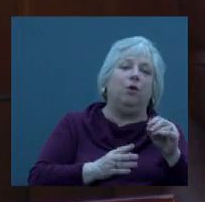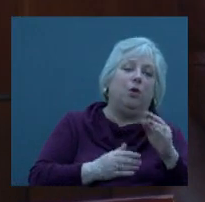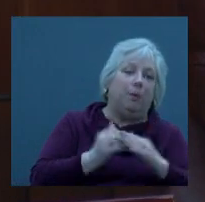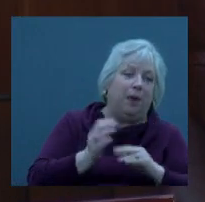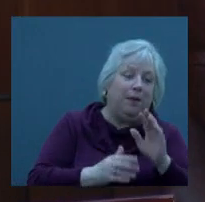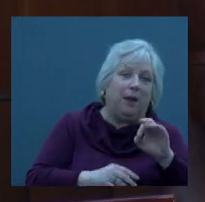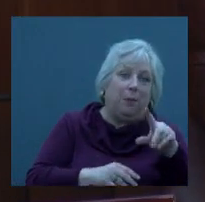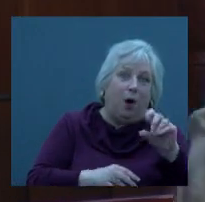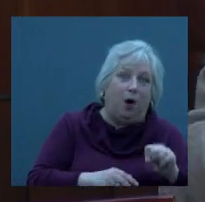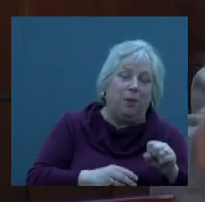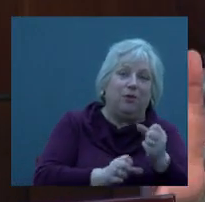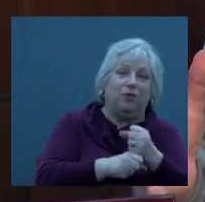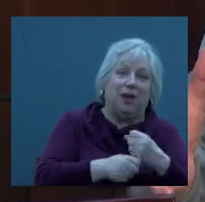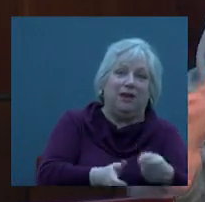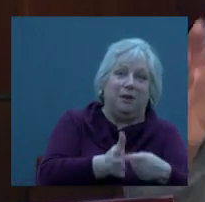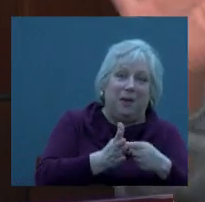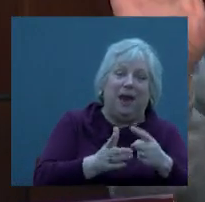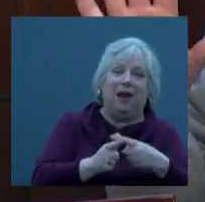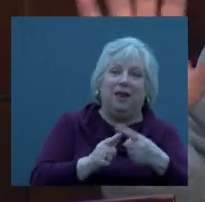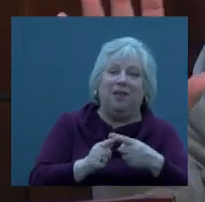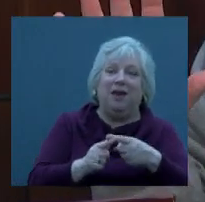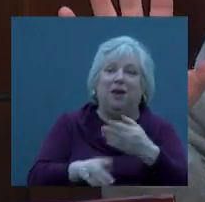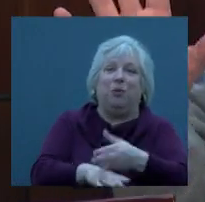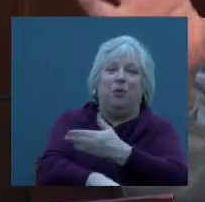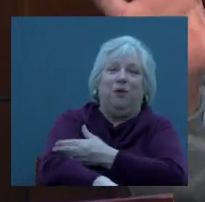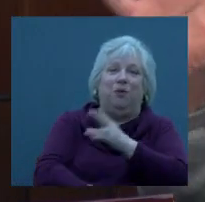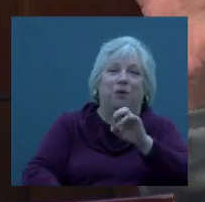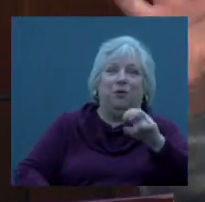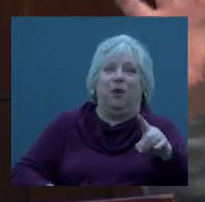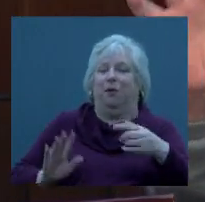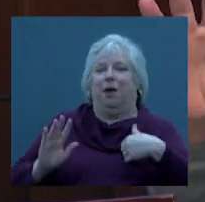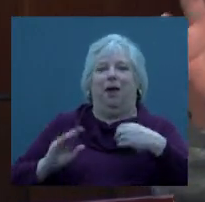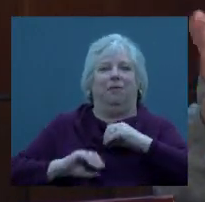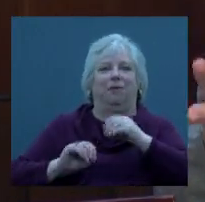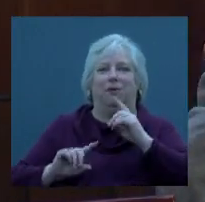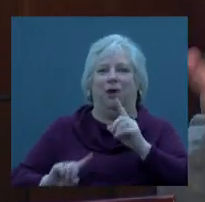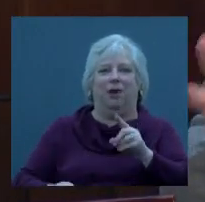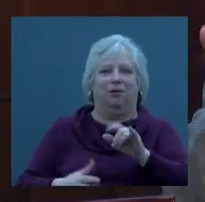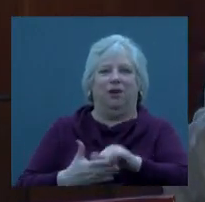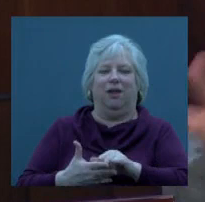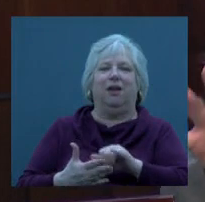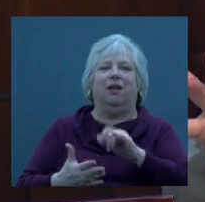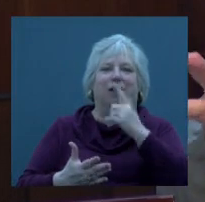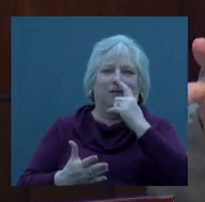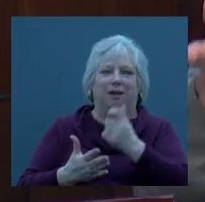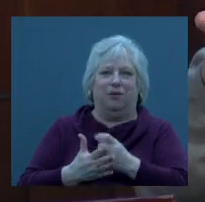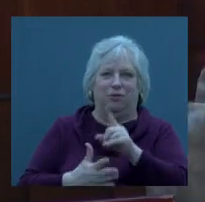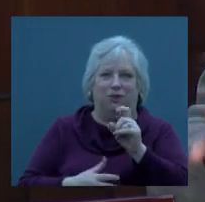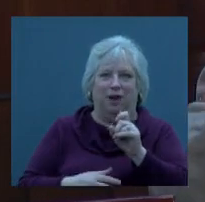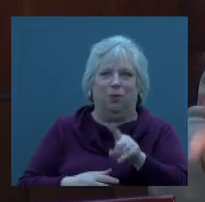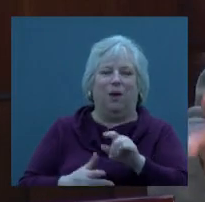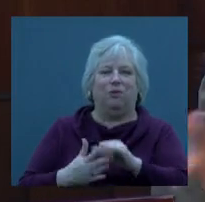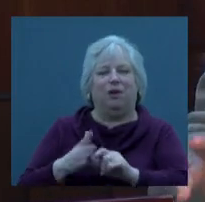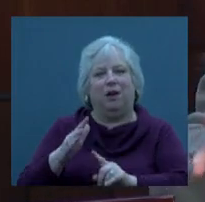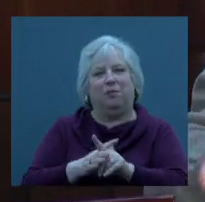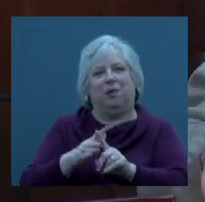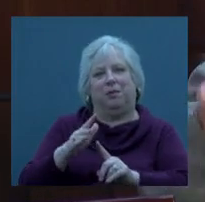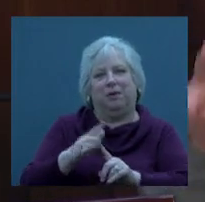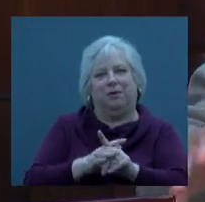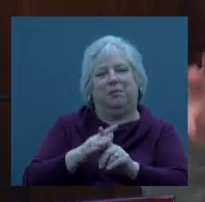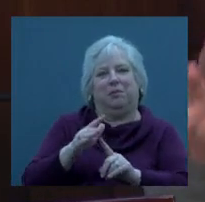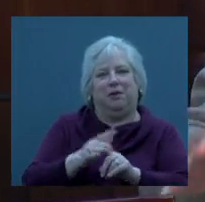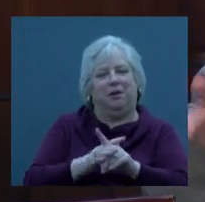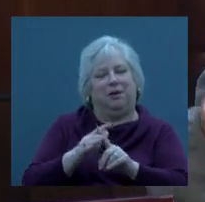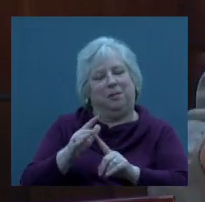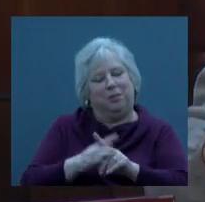apartments and create the demand and then build the road? And I don't have an answer for that. I'm just saying that's an interesting question that keeps coming up in